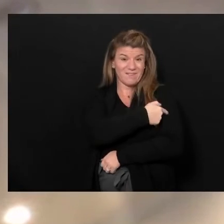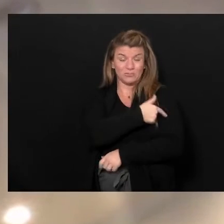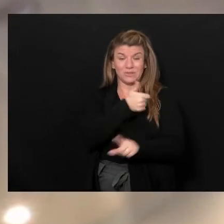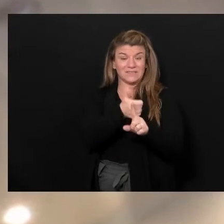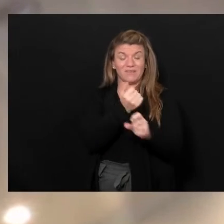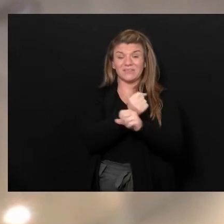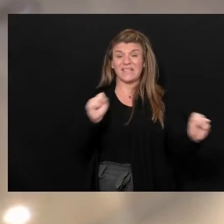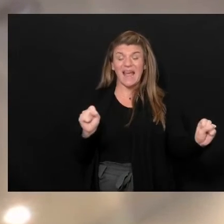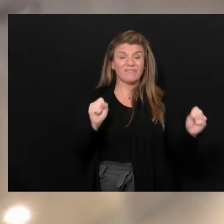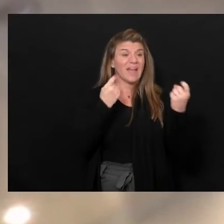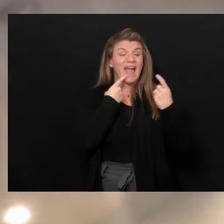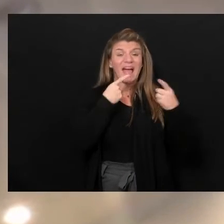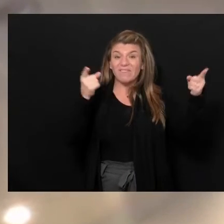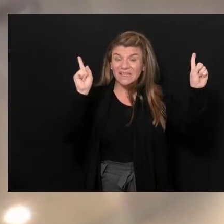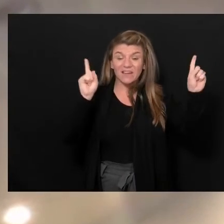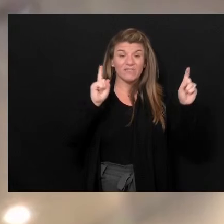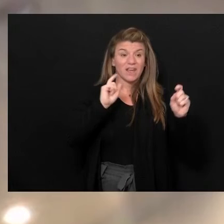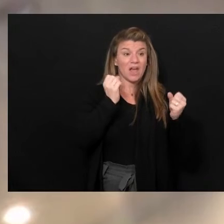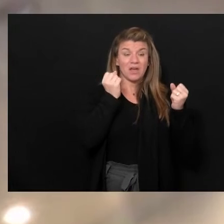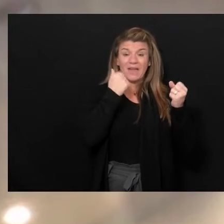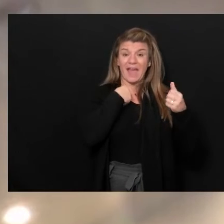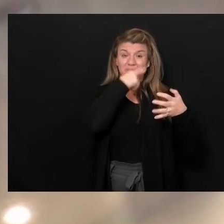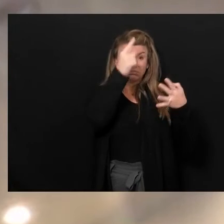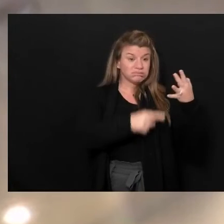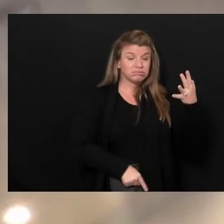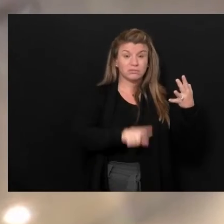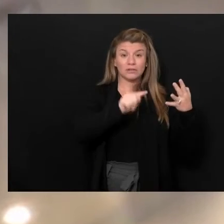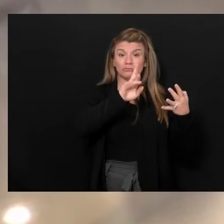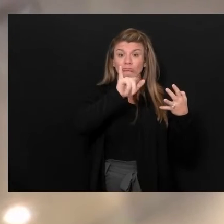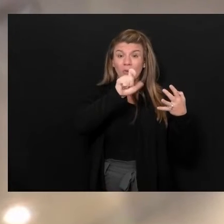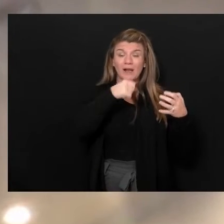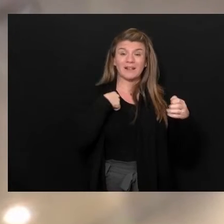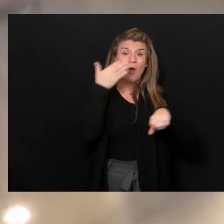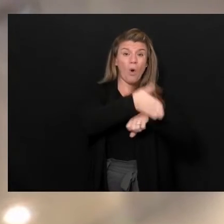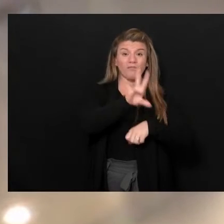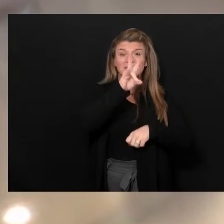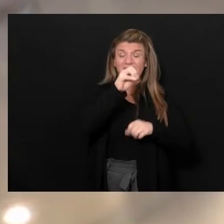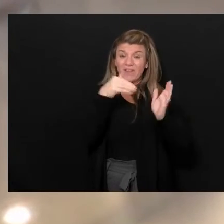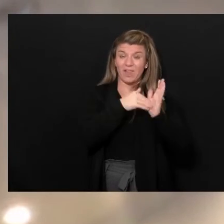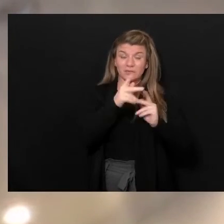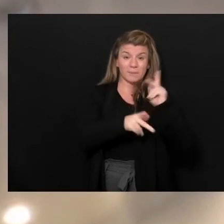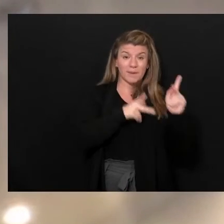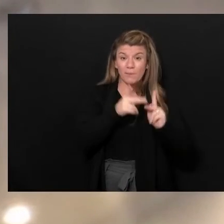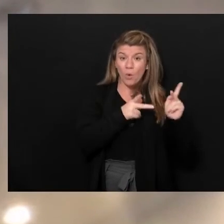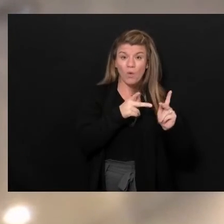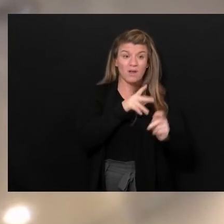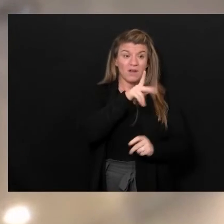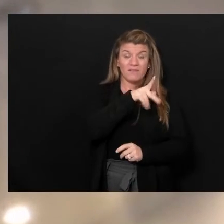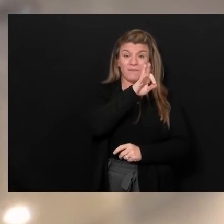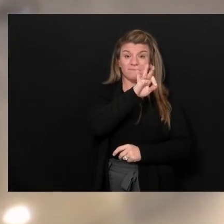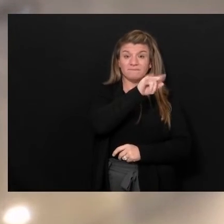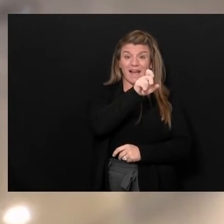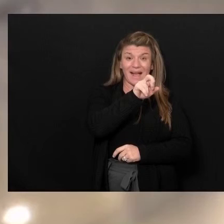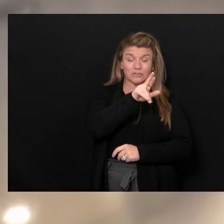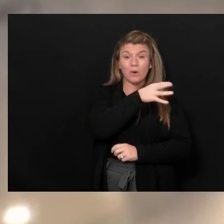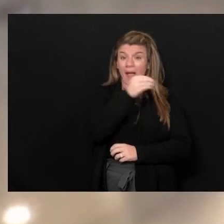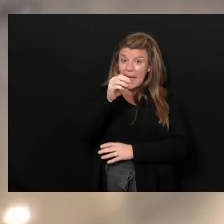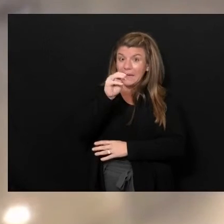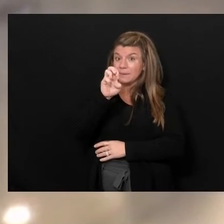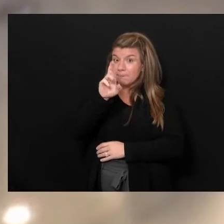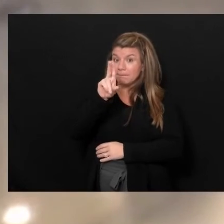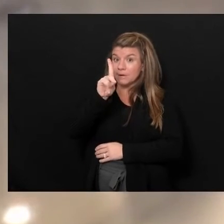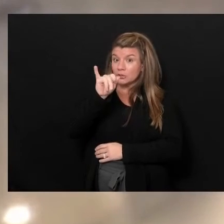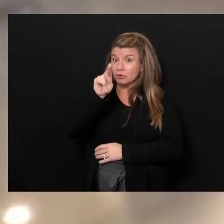effective. In the clinical trials, which had over 70,000 people in them from Pfizer and Moderna, and